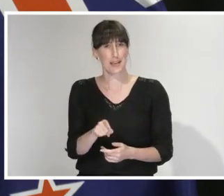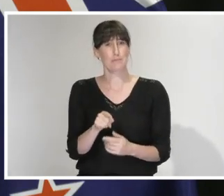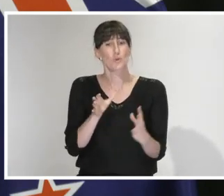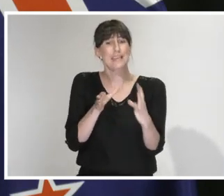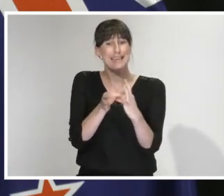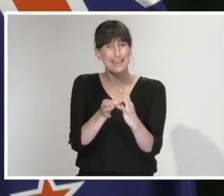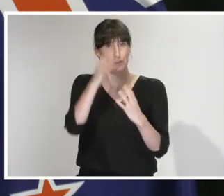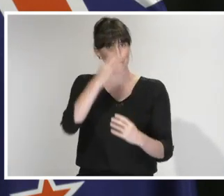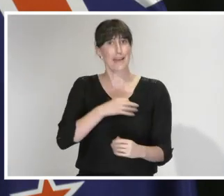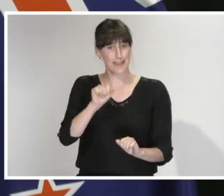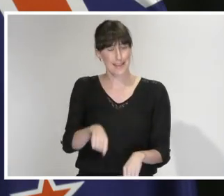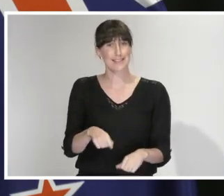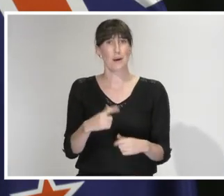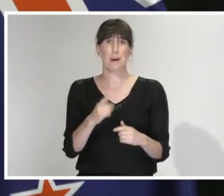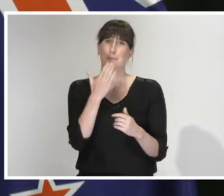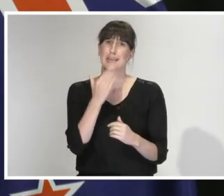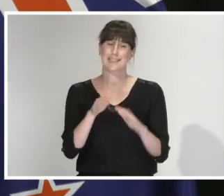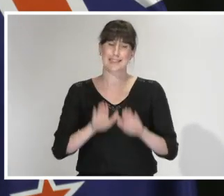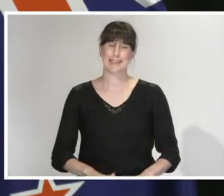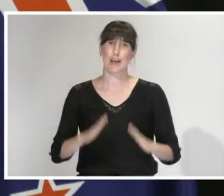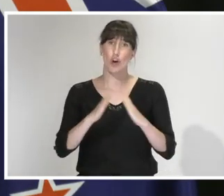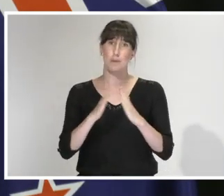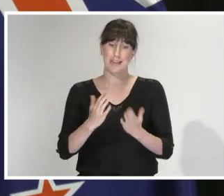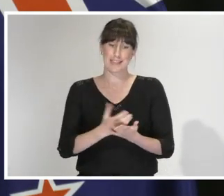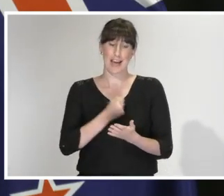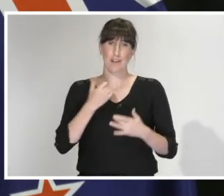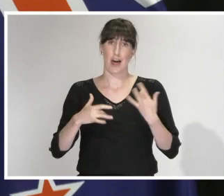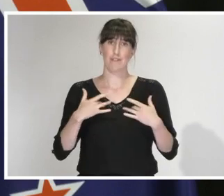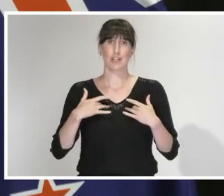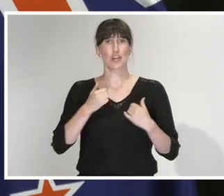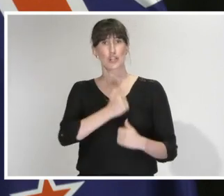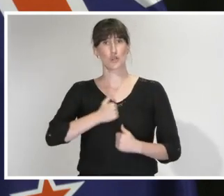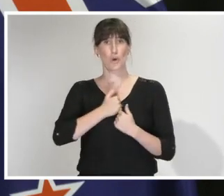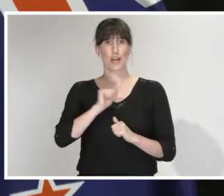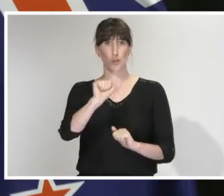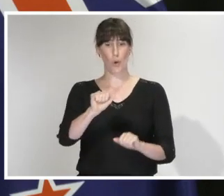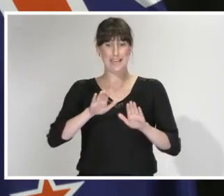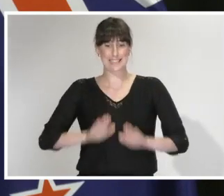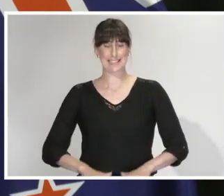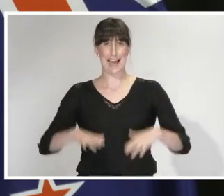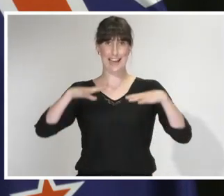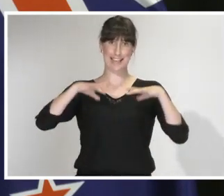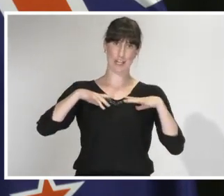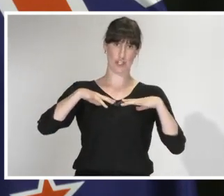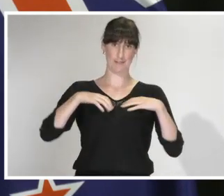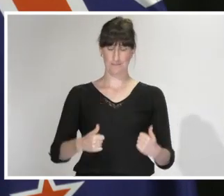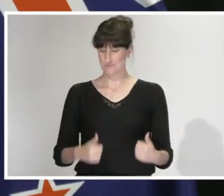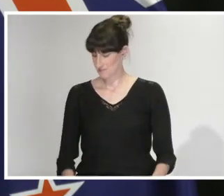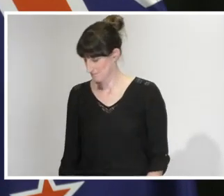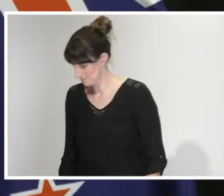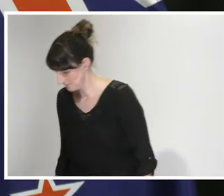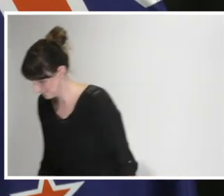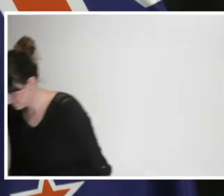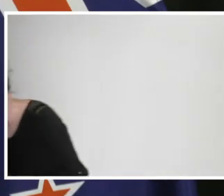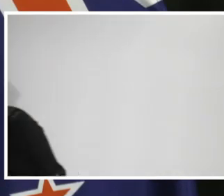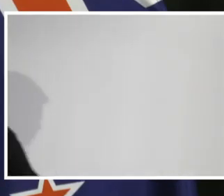home and save lives and enjoy your staycation. We're happy to take questions. Given the fact that you said